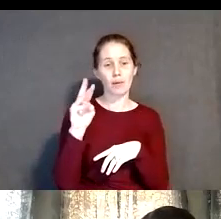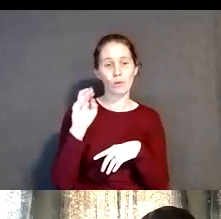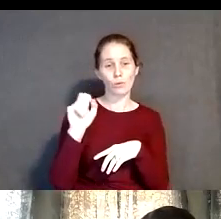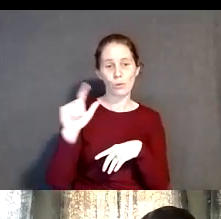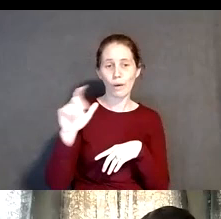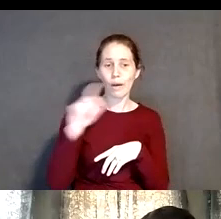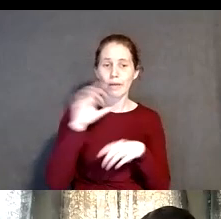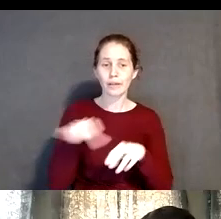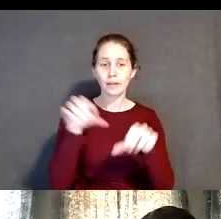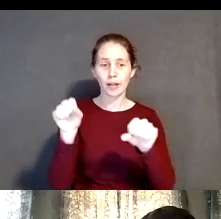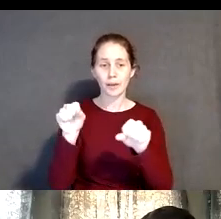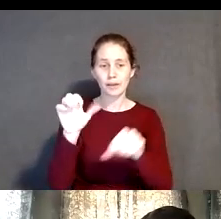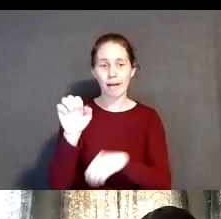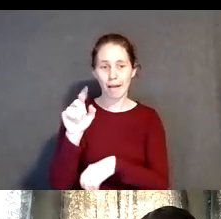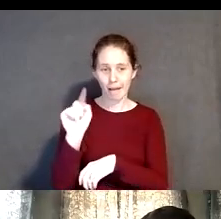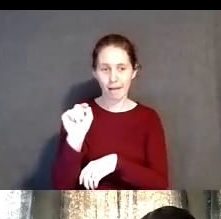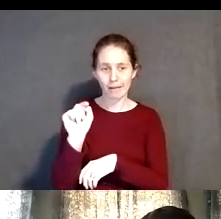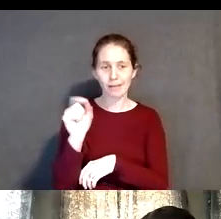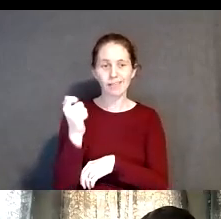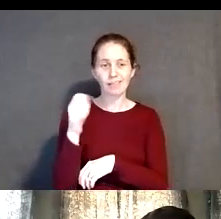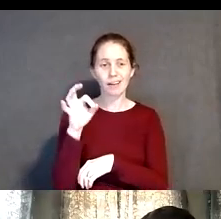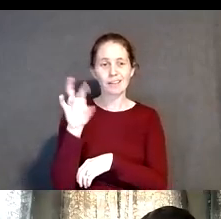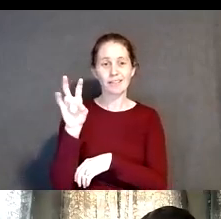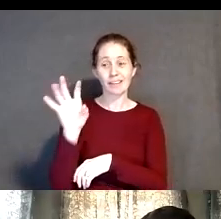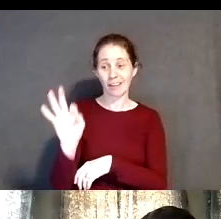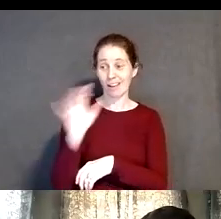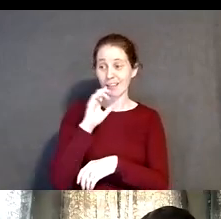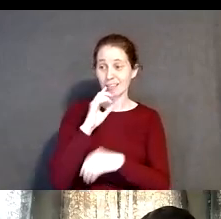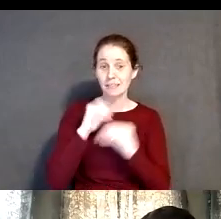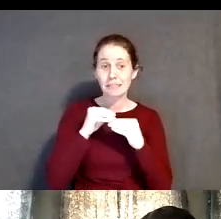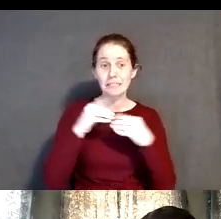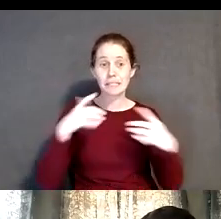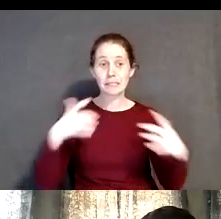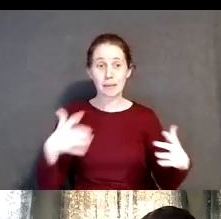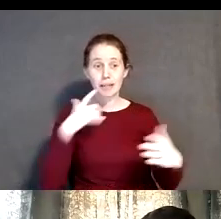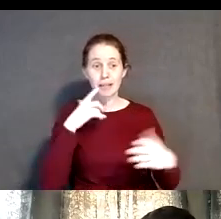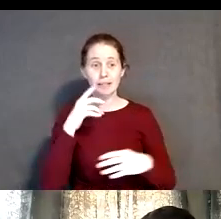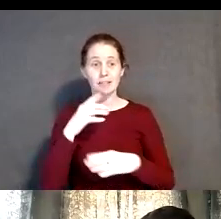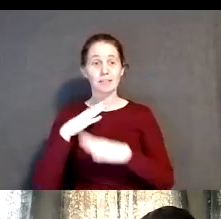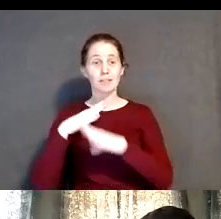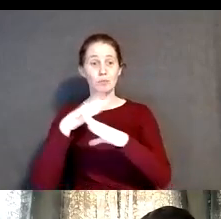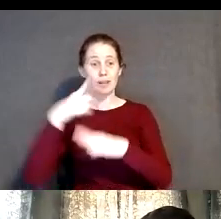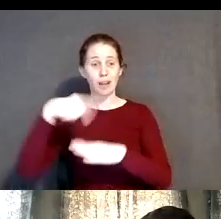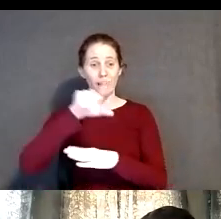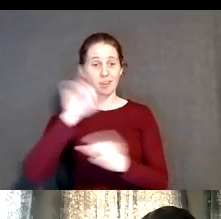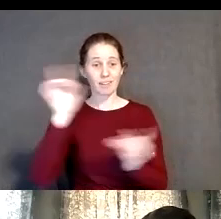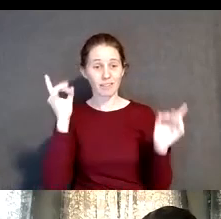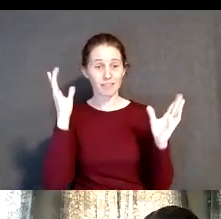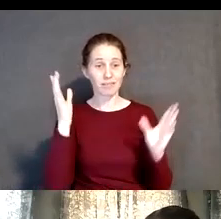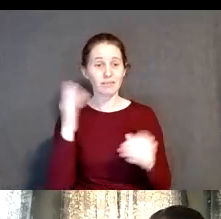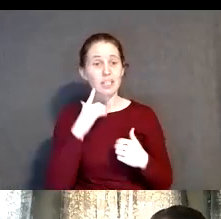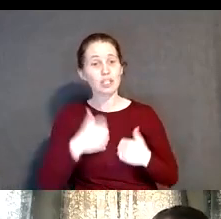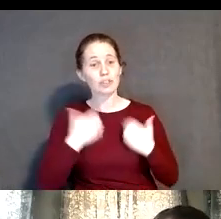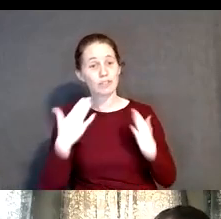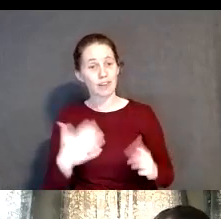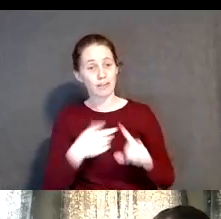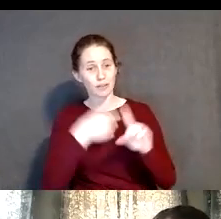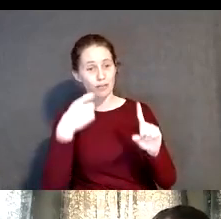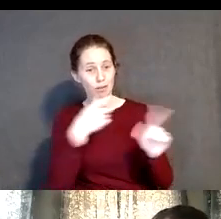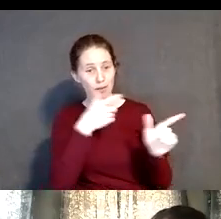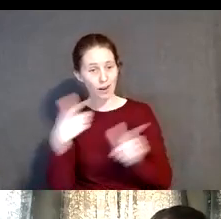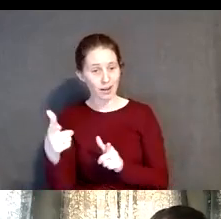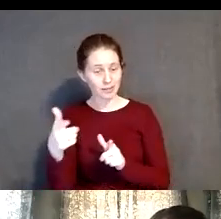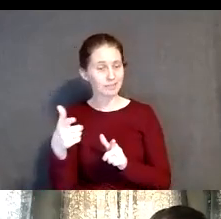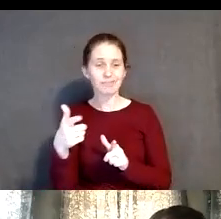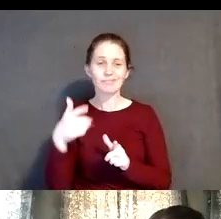which expands mechanisms needed to protect victims from gun violence who would most likely have not come to